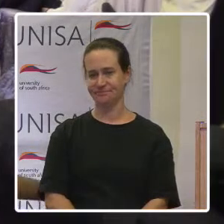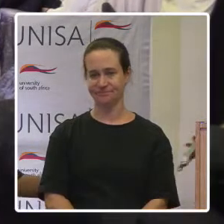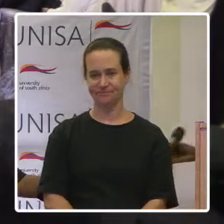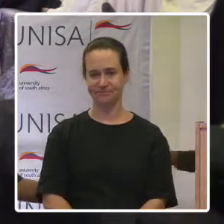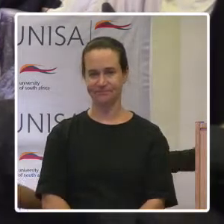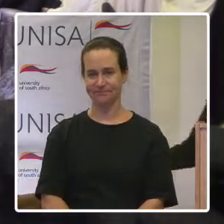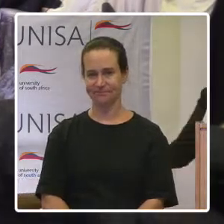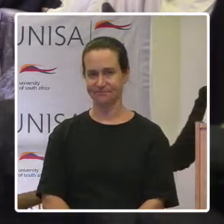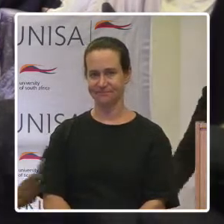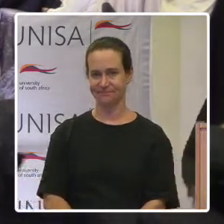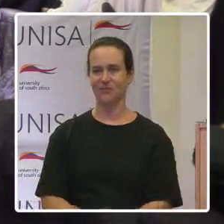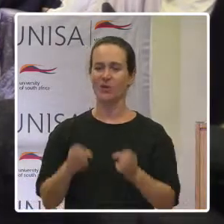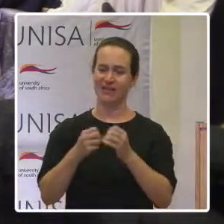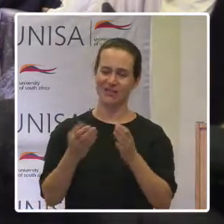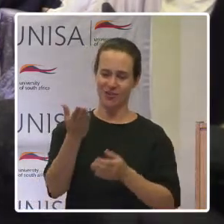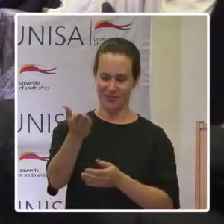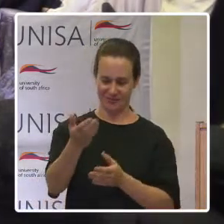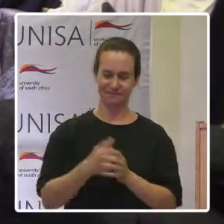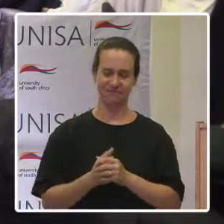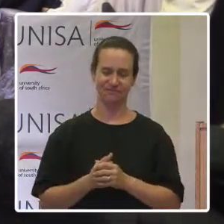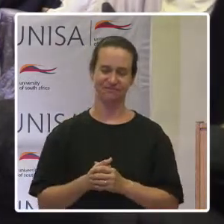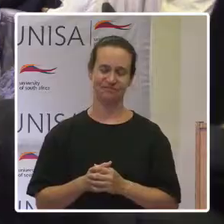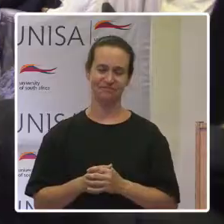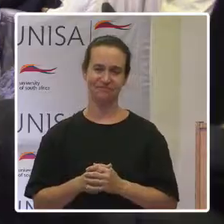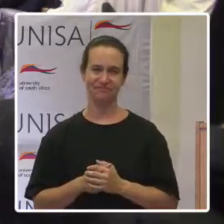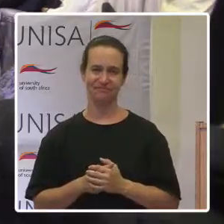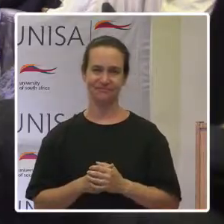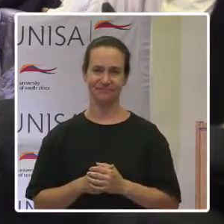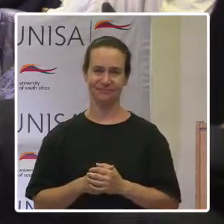Yes, you can start with advocate.